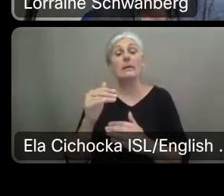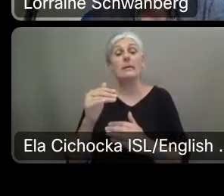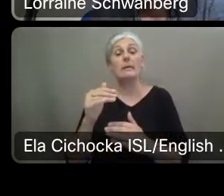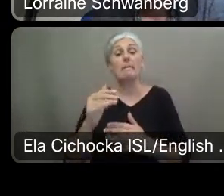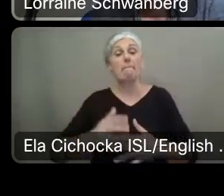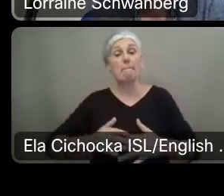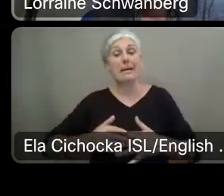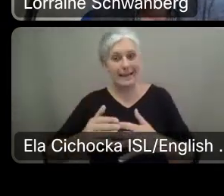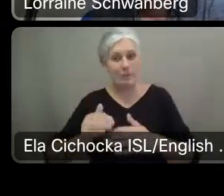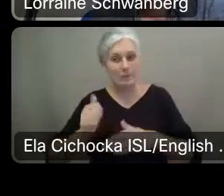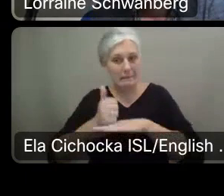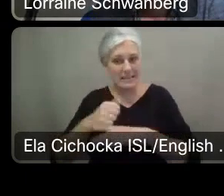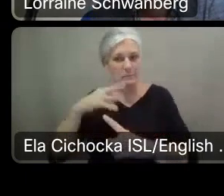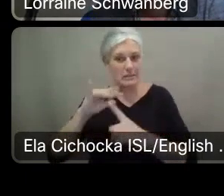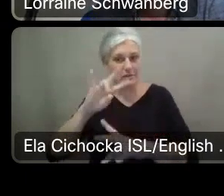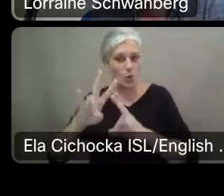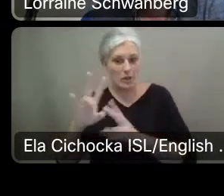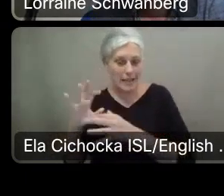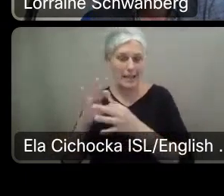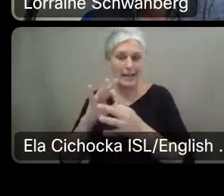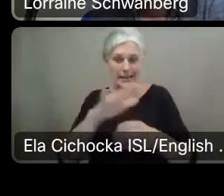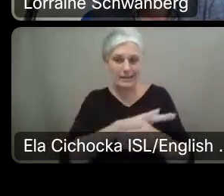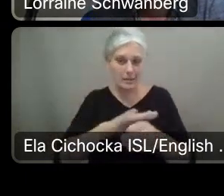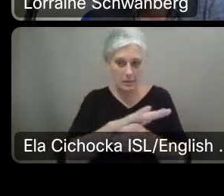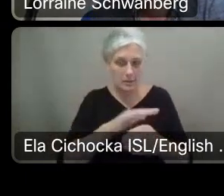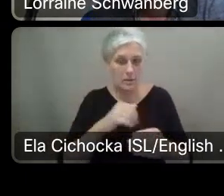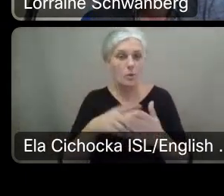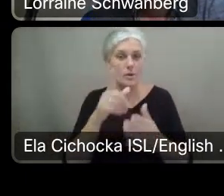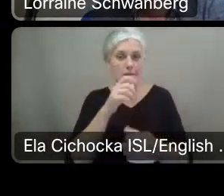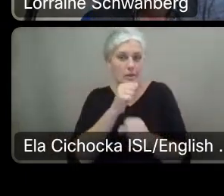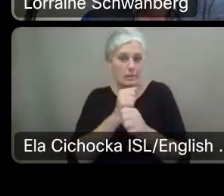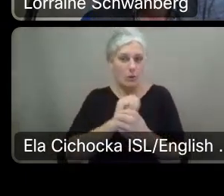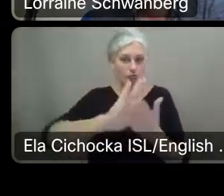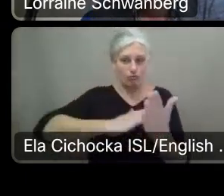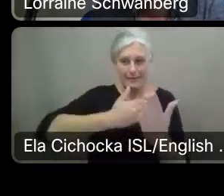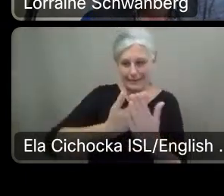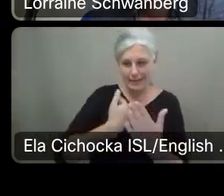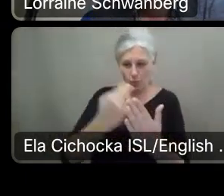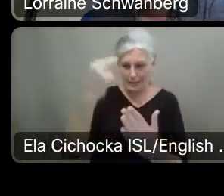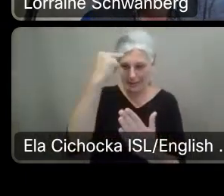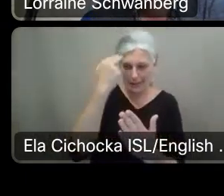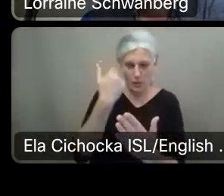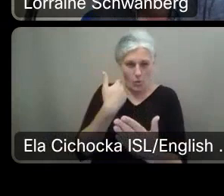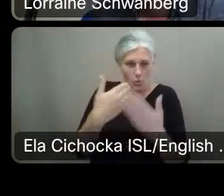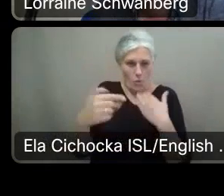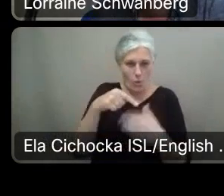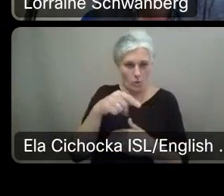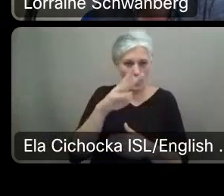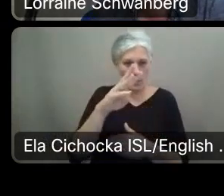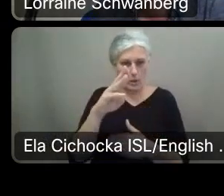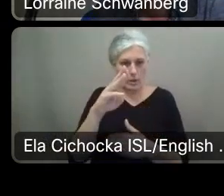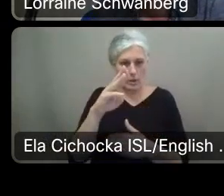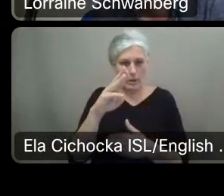definitely questions that are coming or from the wider system in terms of interpreting them, in particular, what's a perinatal death, what's